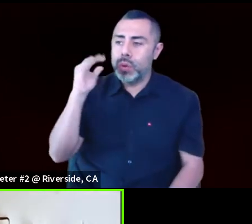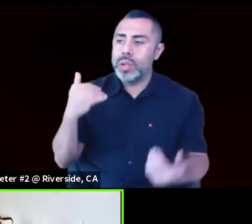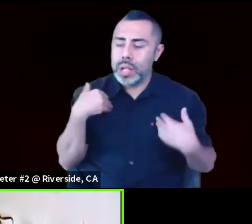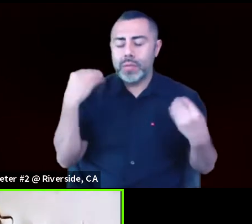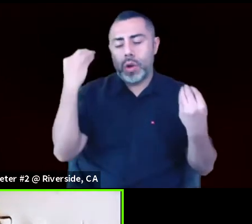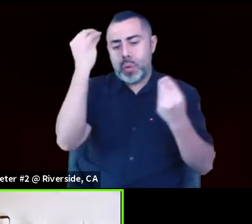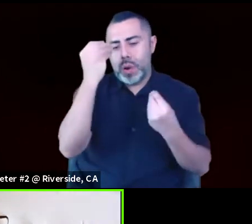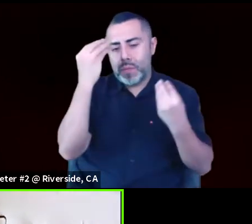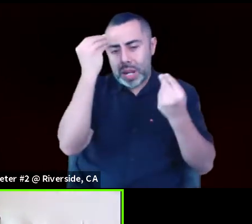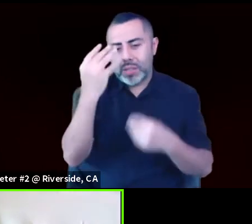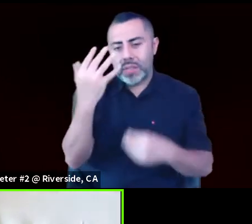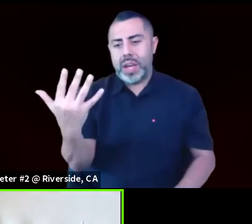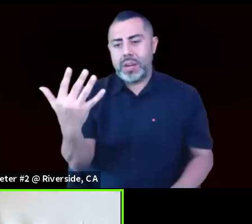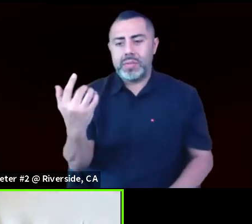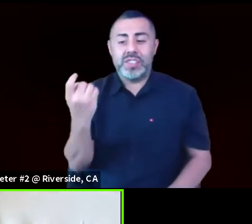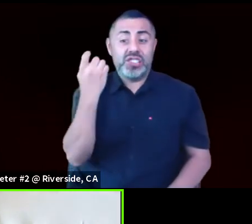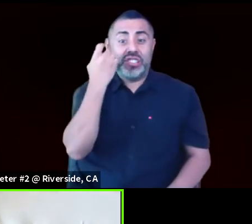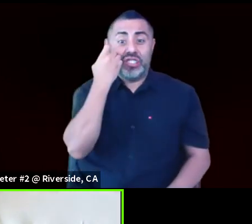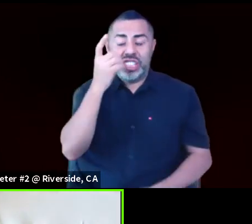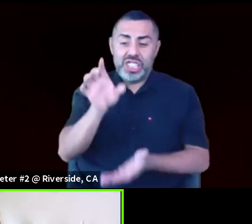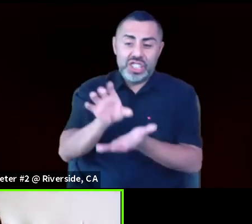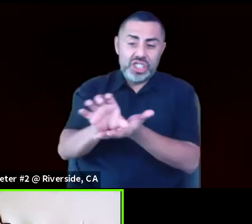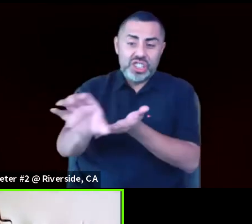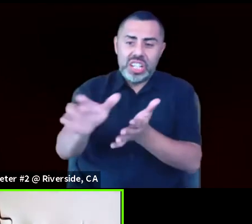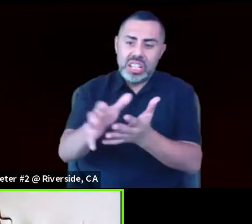lot of information that you gave us.